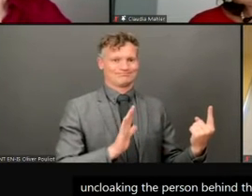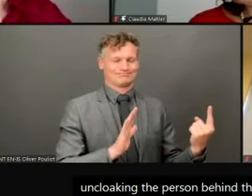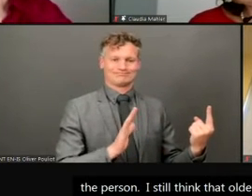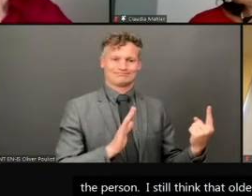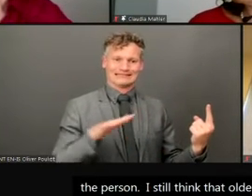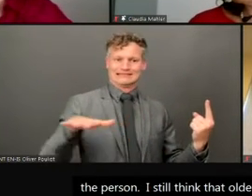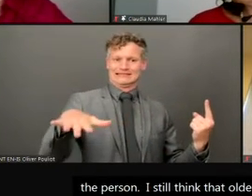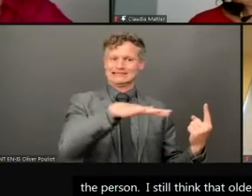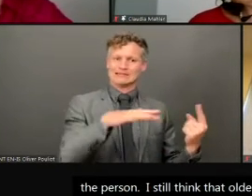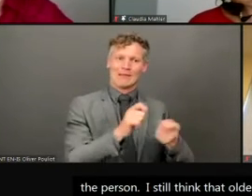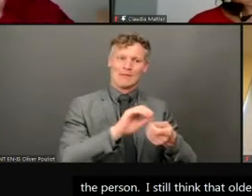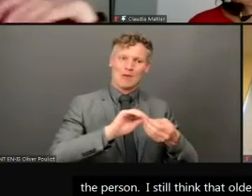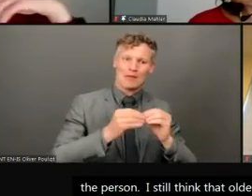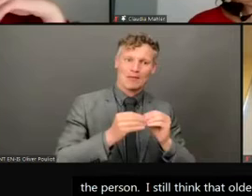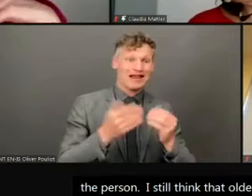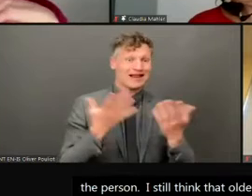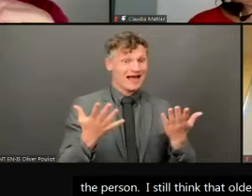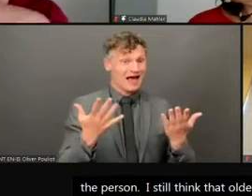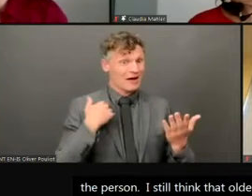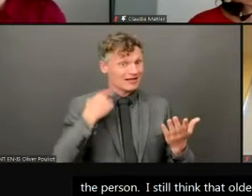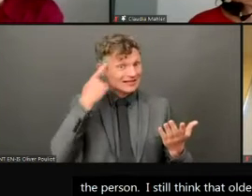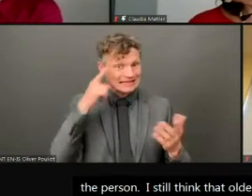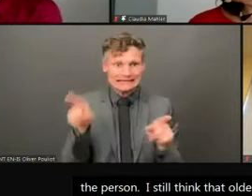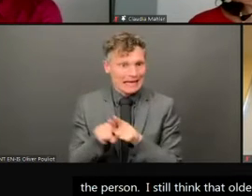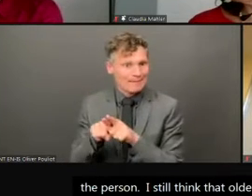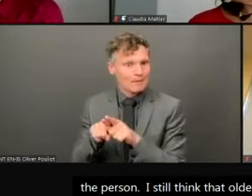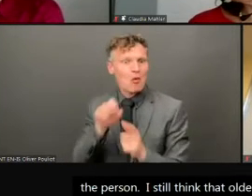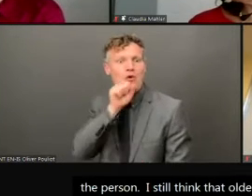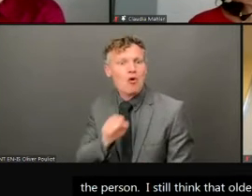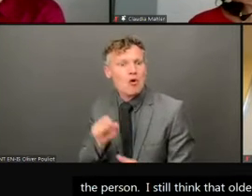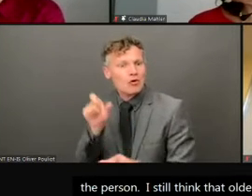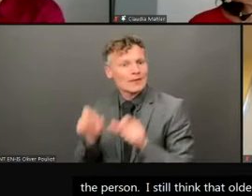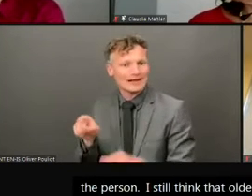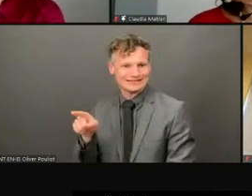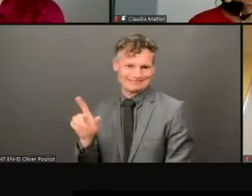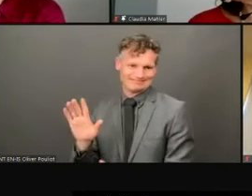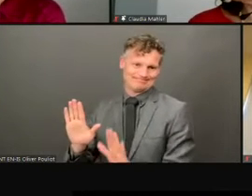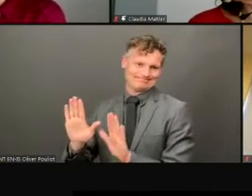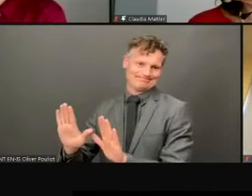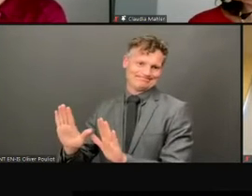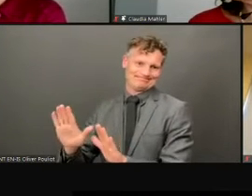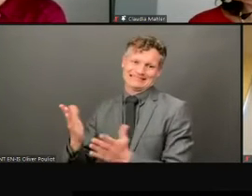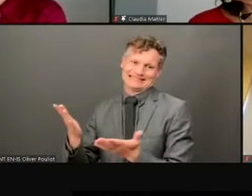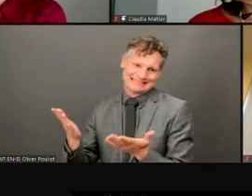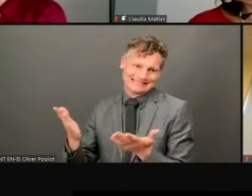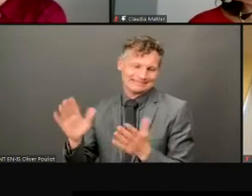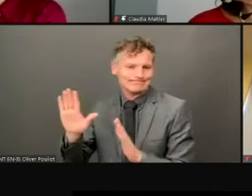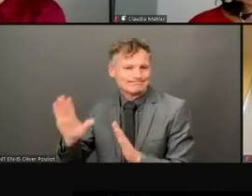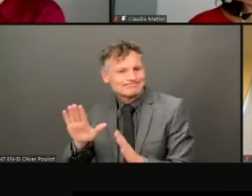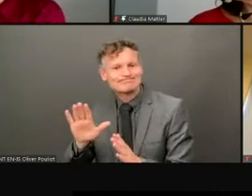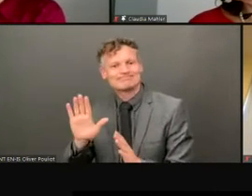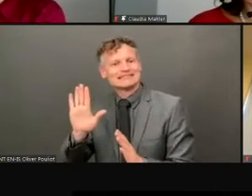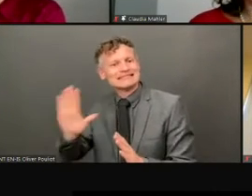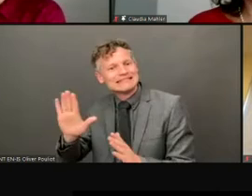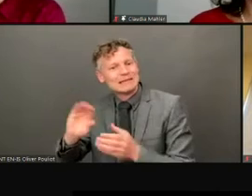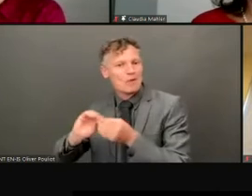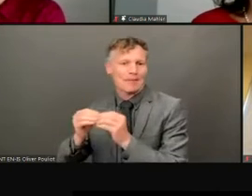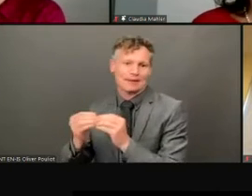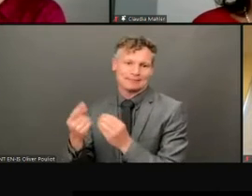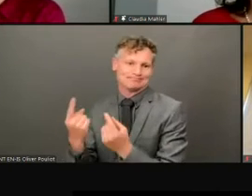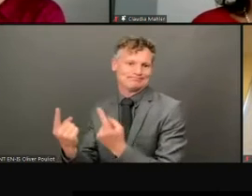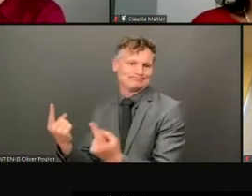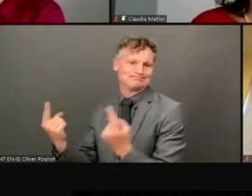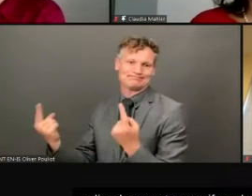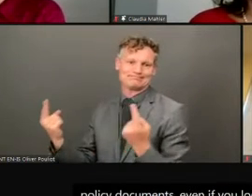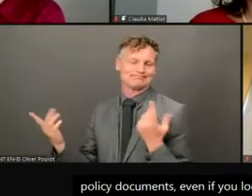we use, even in policy documents. Even if you look at some Council of Europe instruments, they say you have a right to live aging